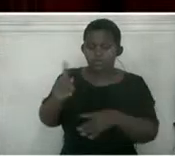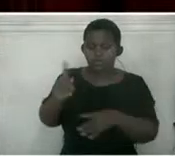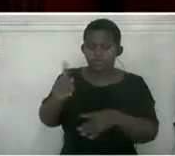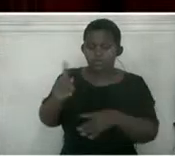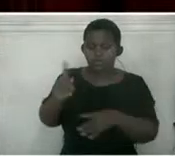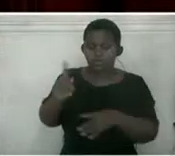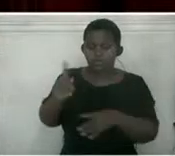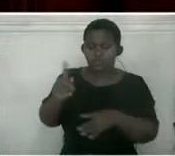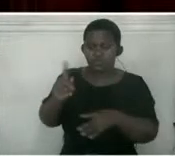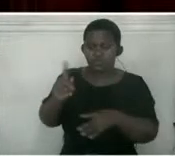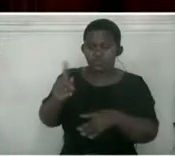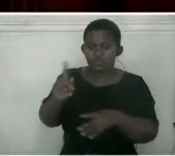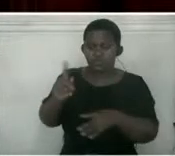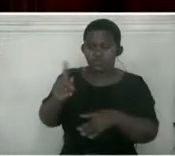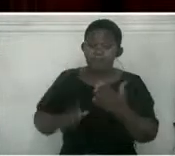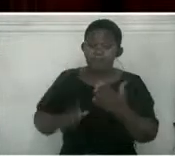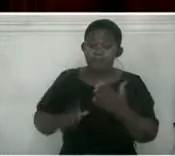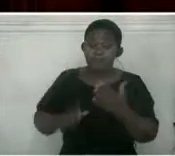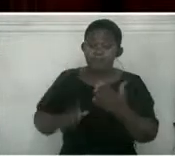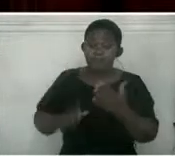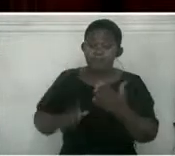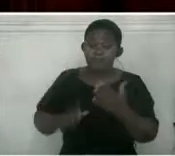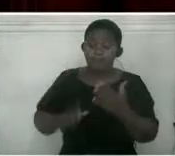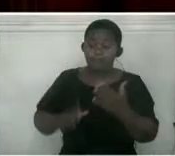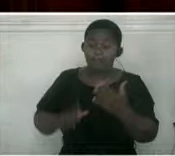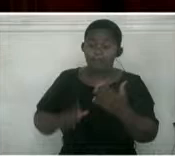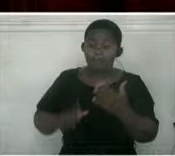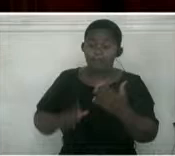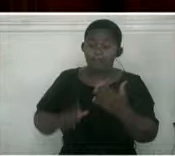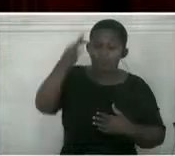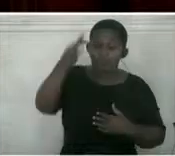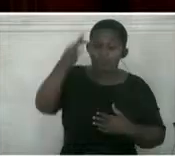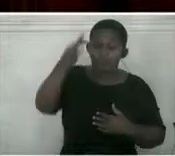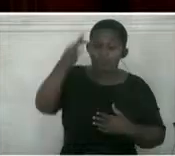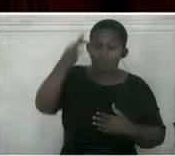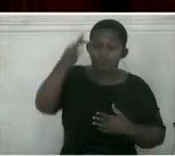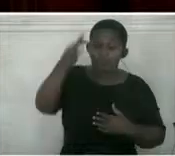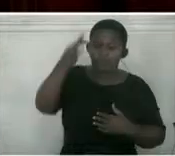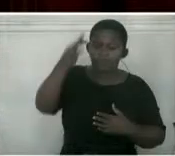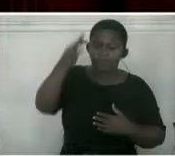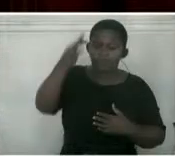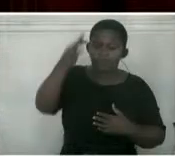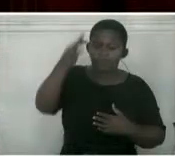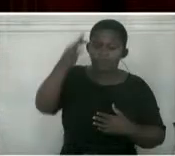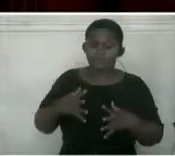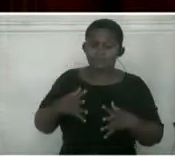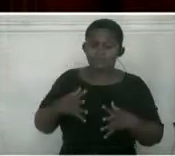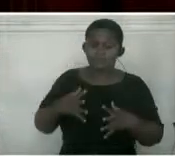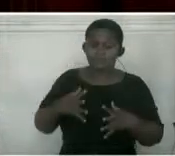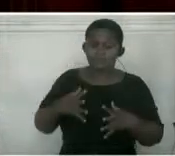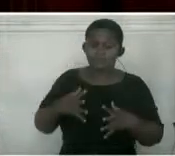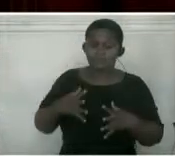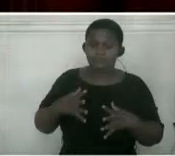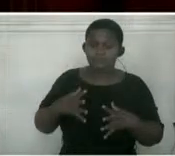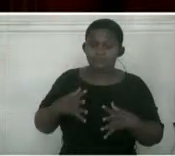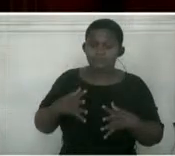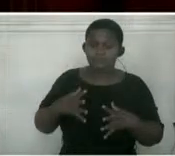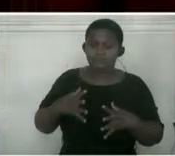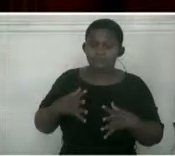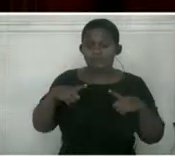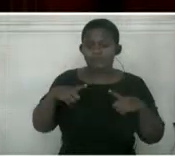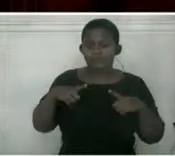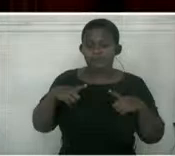programs. Some are compulsory for our government employees. With regard to lifestyle audit,